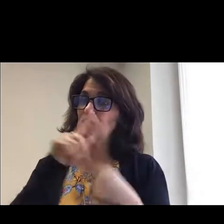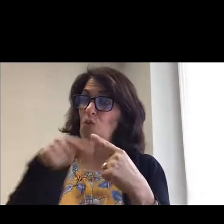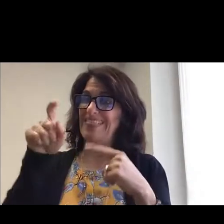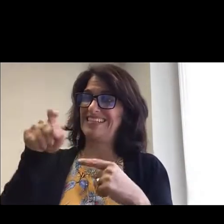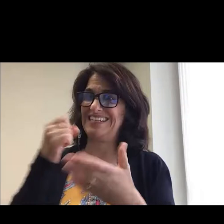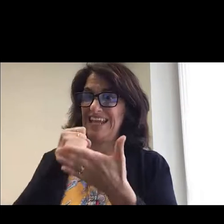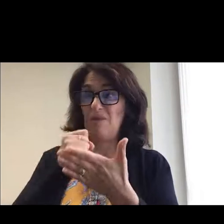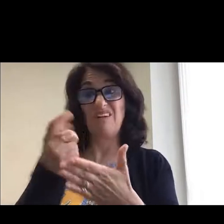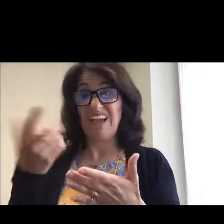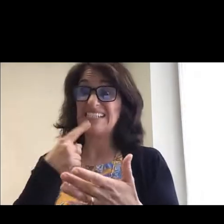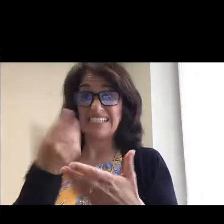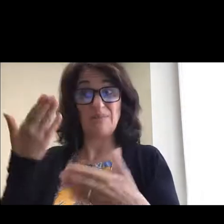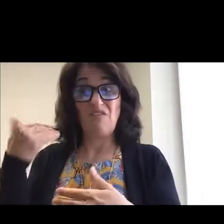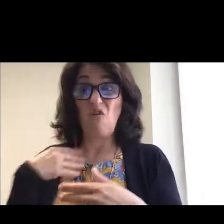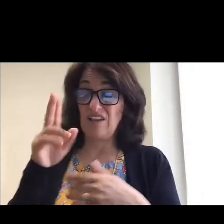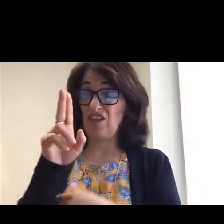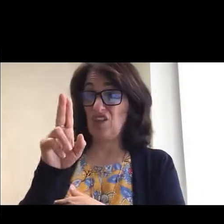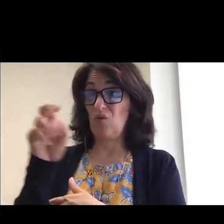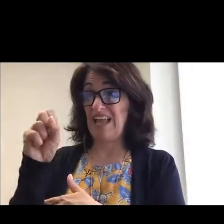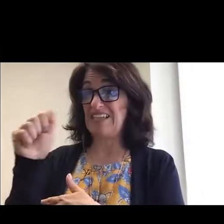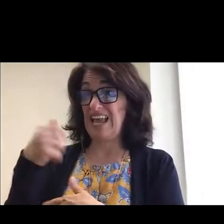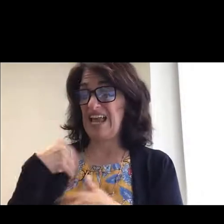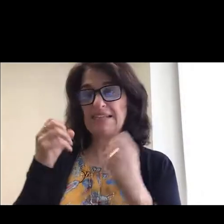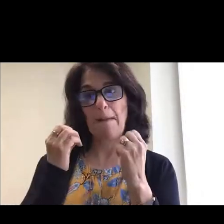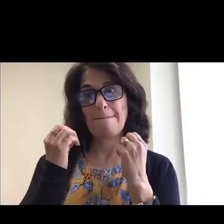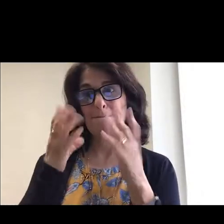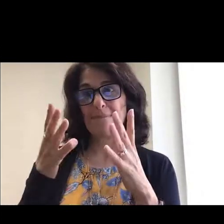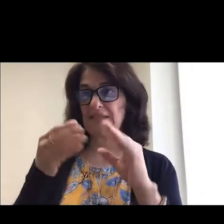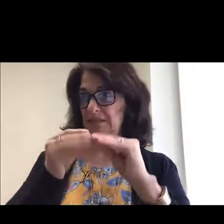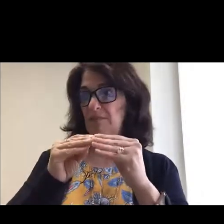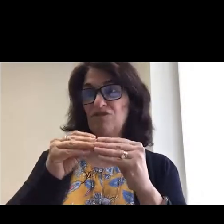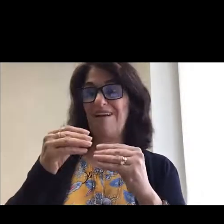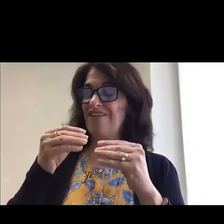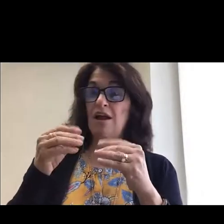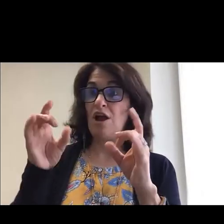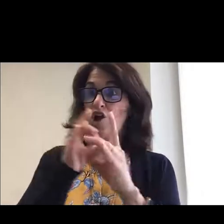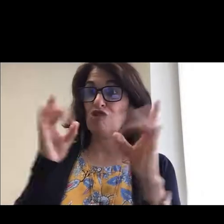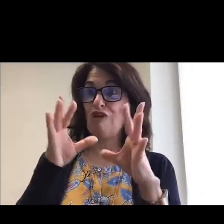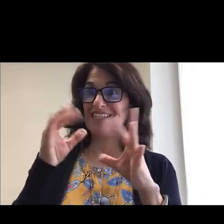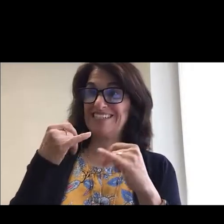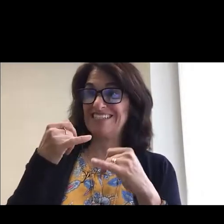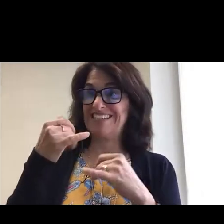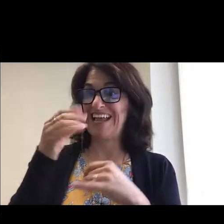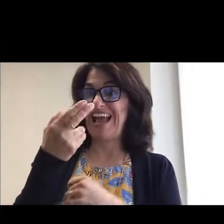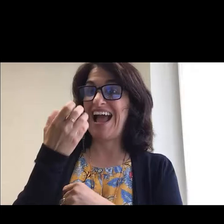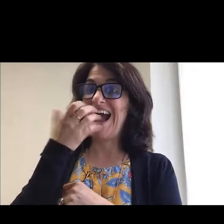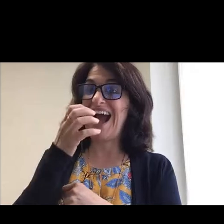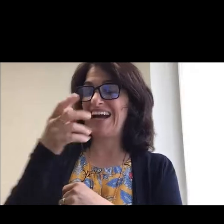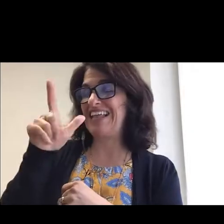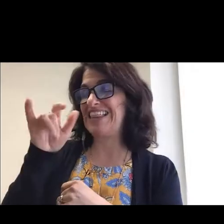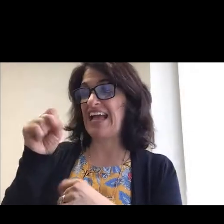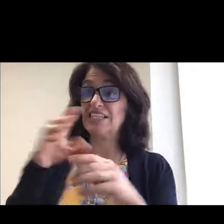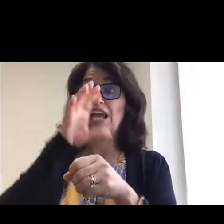previously mentioned, the United States has a large number of crisis hotlines, including 911 and the